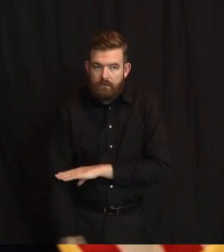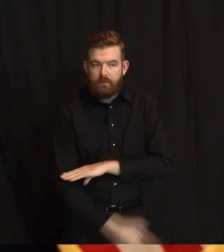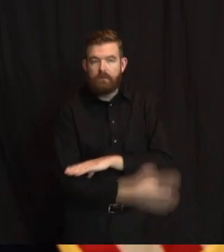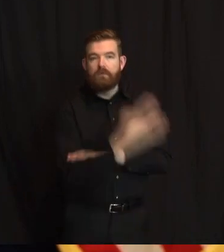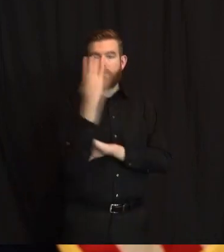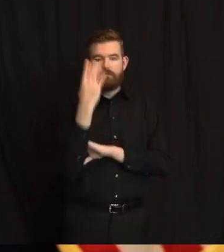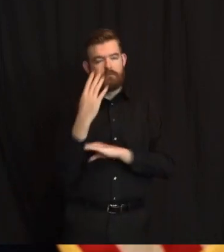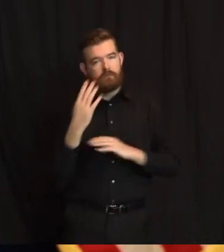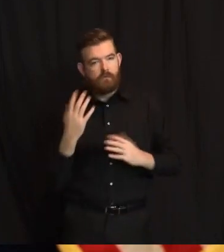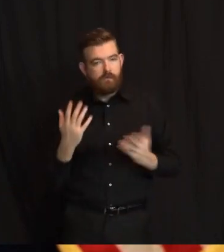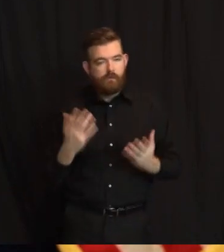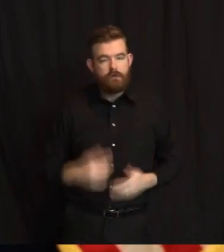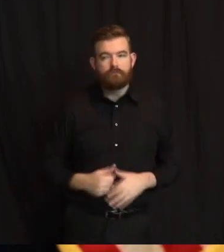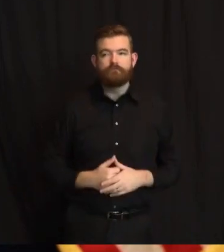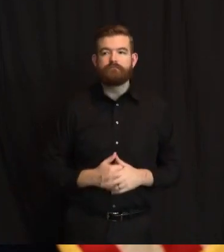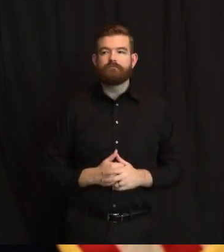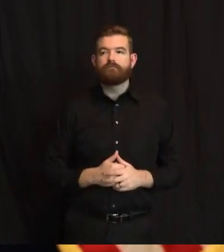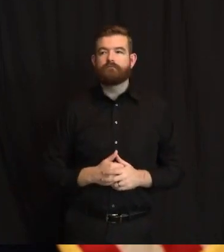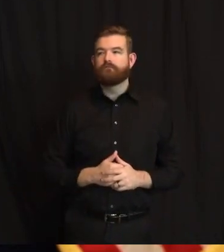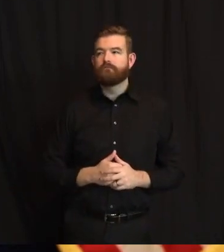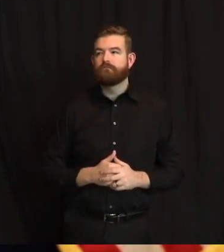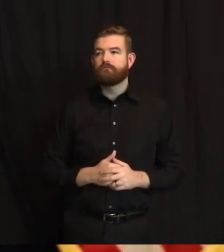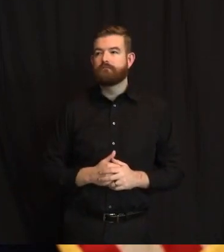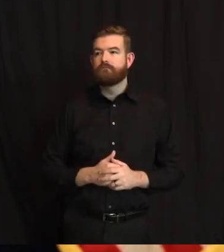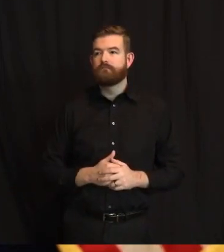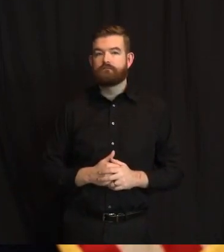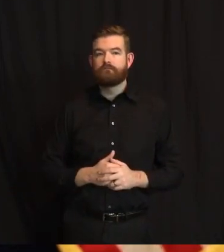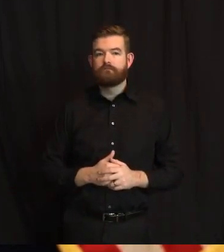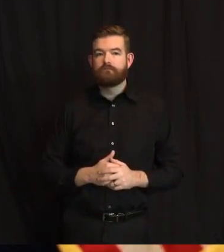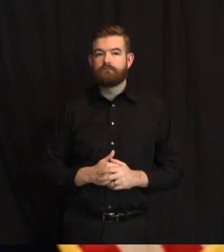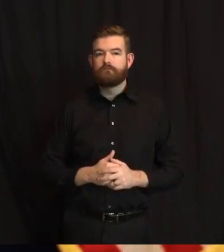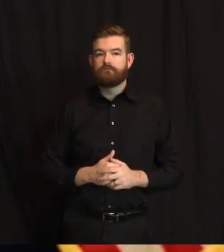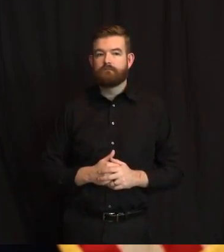No. Wait a minute. God forbid. God forbid I should interrupt.